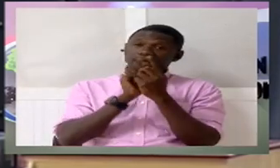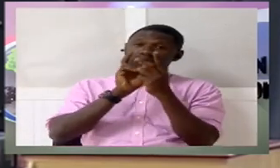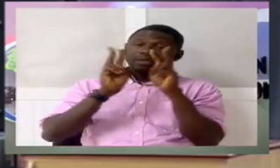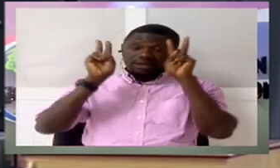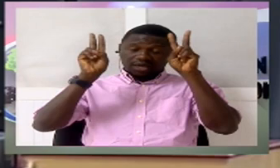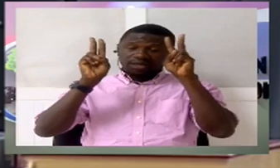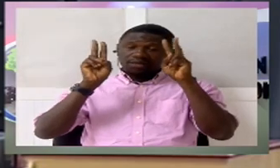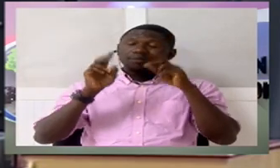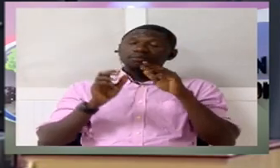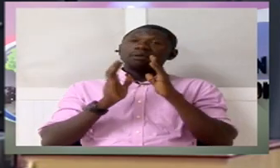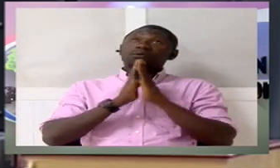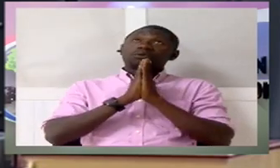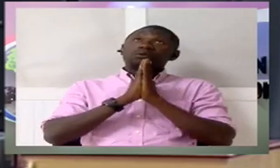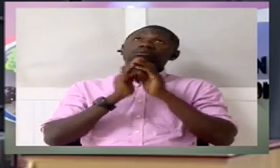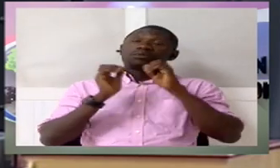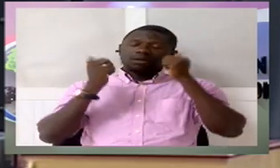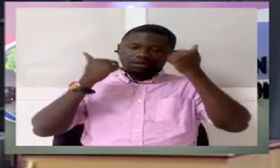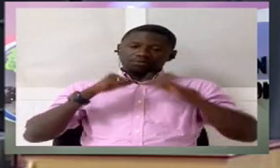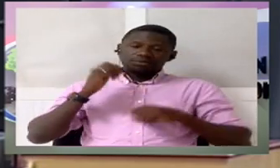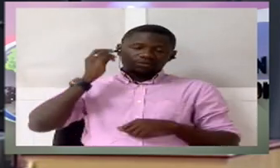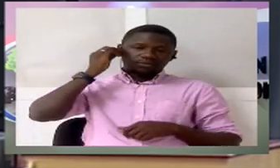through my meeting with him, may God make it happen.